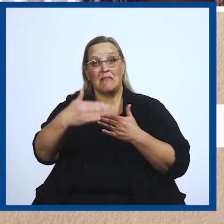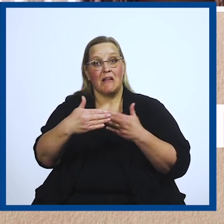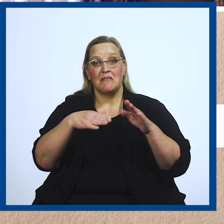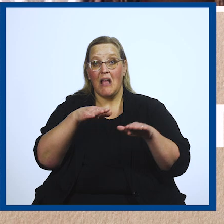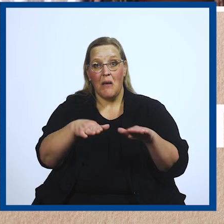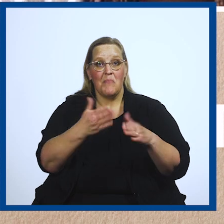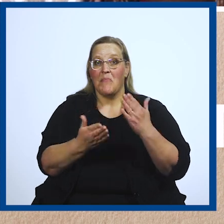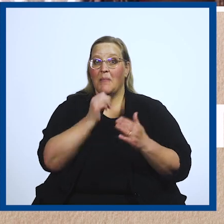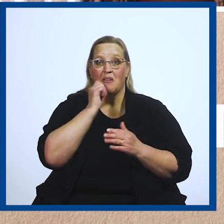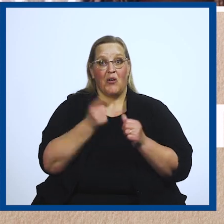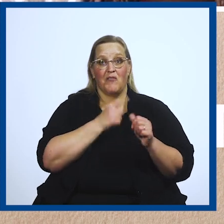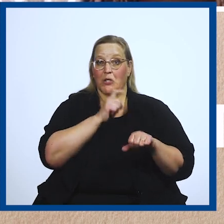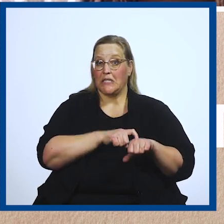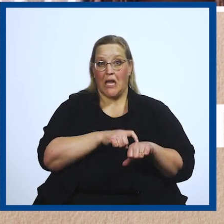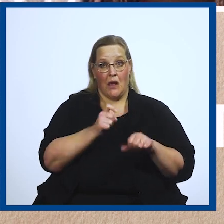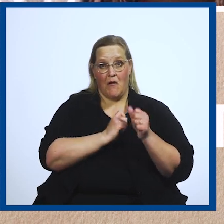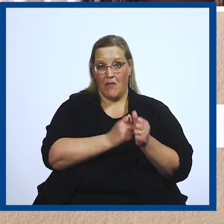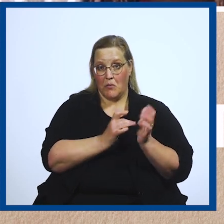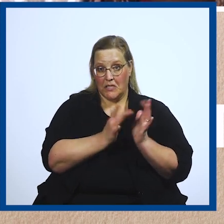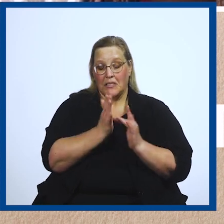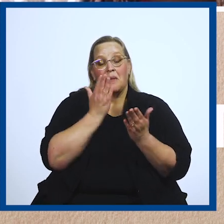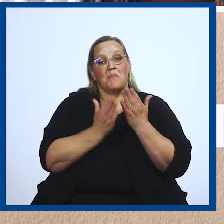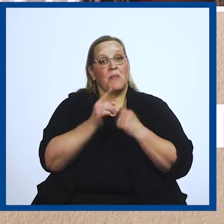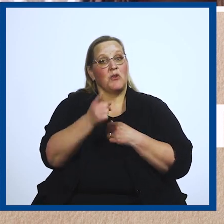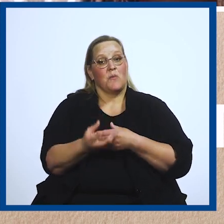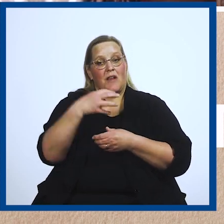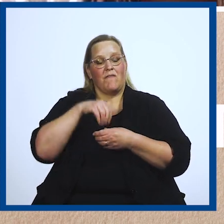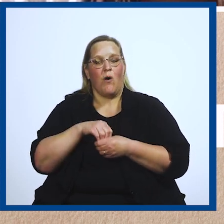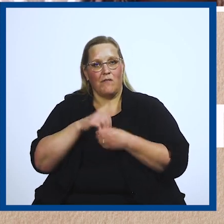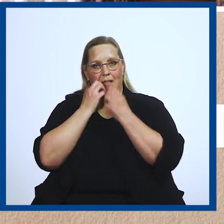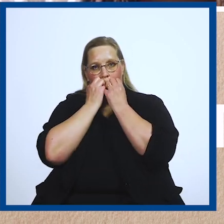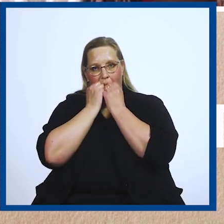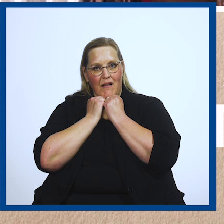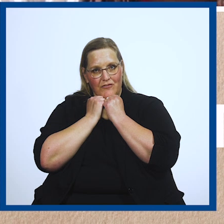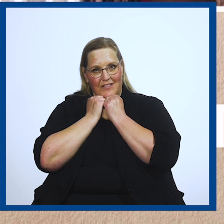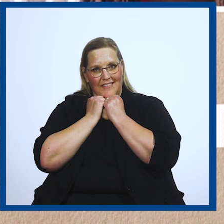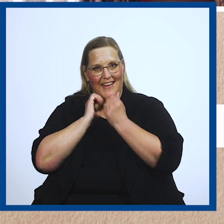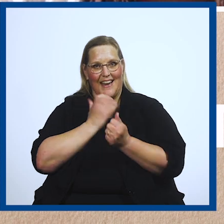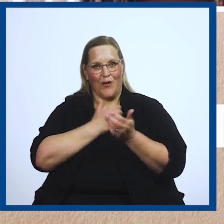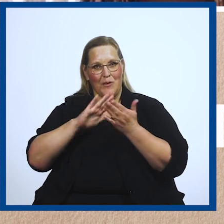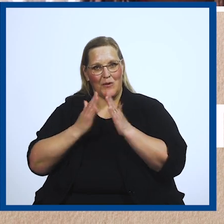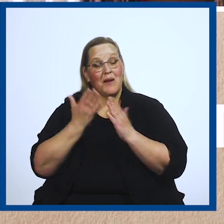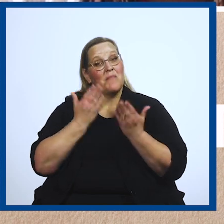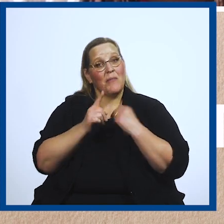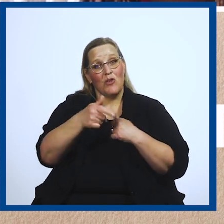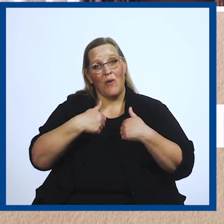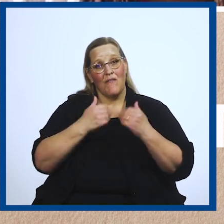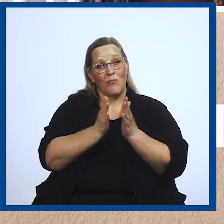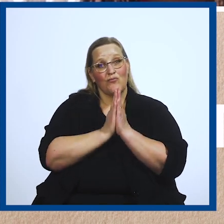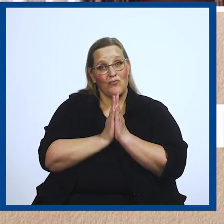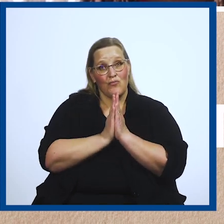time today. Maybe it's getting involved in a compassion cause in our community. Maybe you need to submit a prayer request so our prayer team